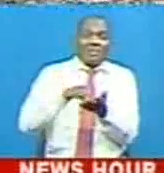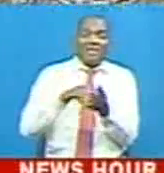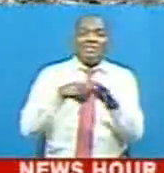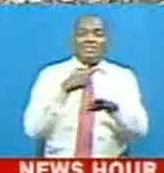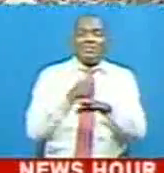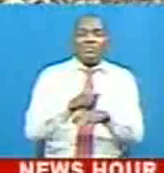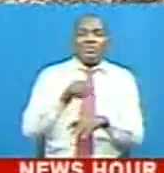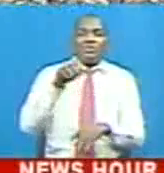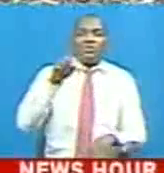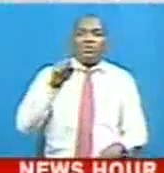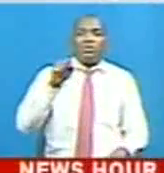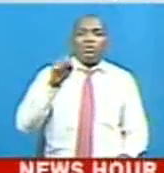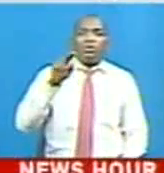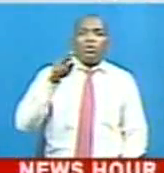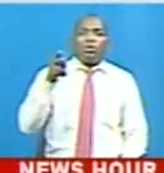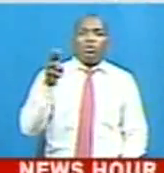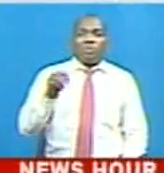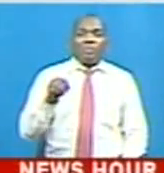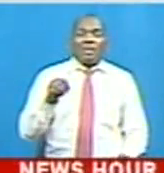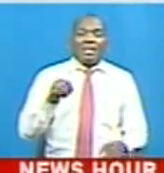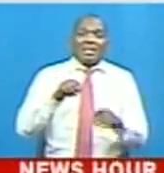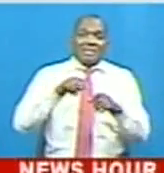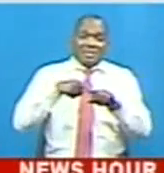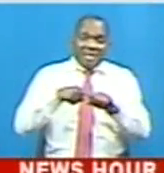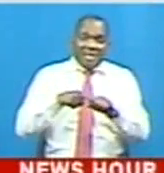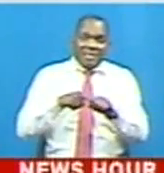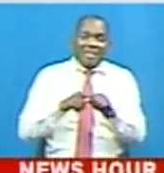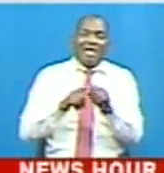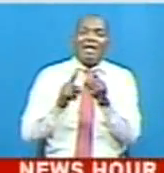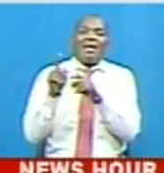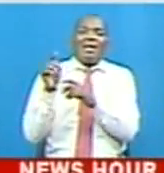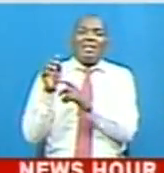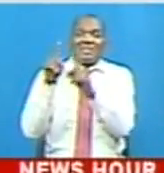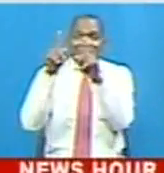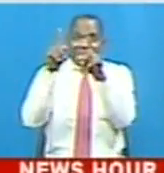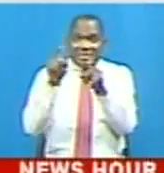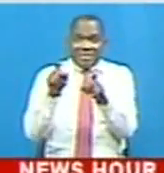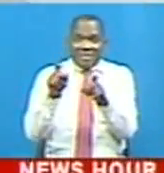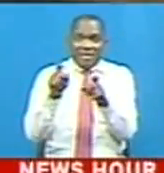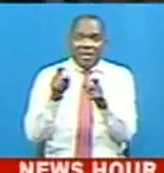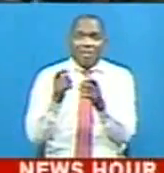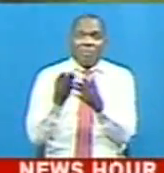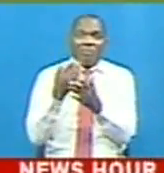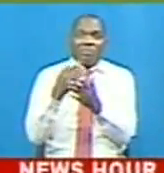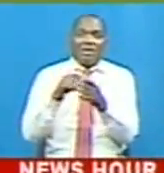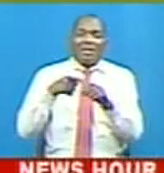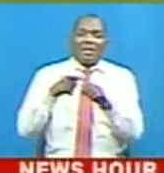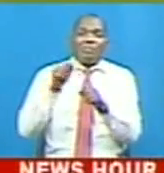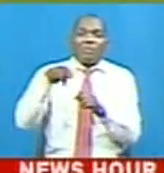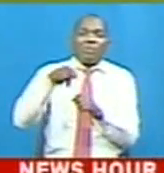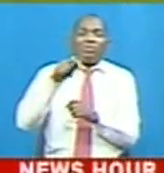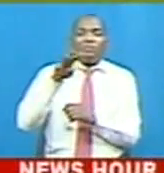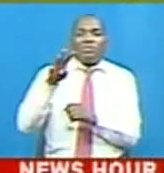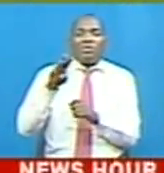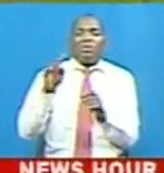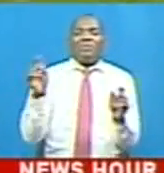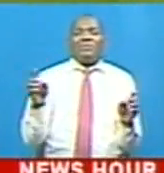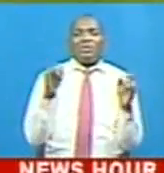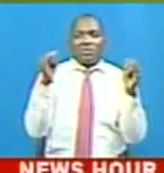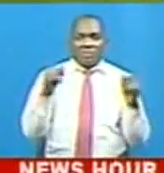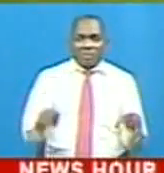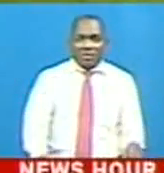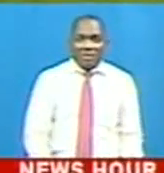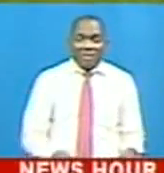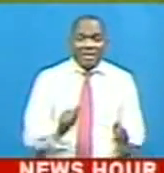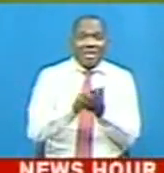Suhum in the eastern region. Test runs are ongoing and plans go as expected. After the formal inauguration on April 24,